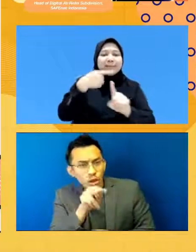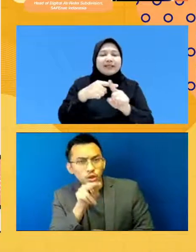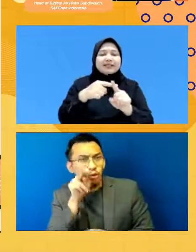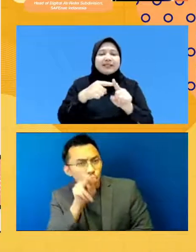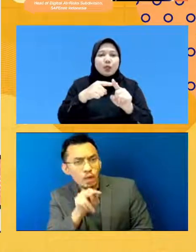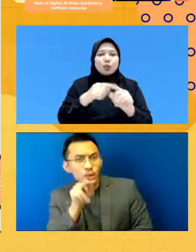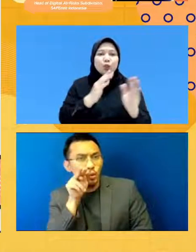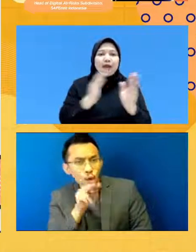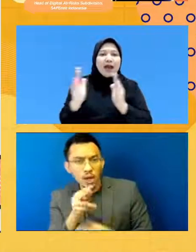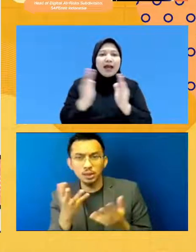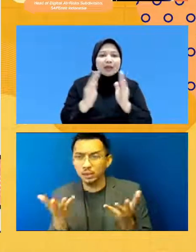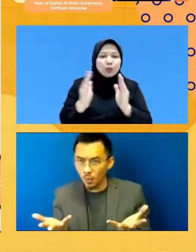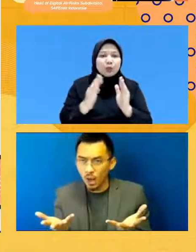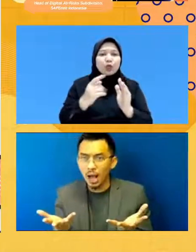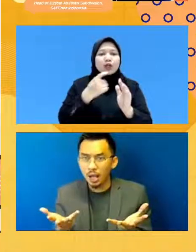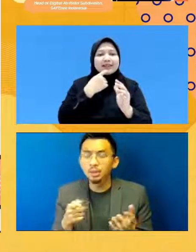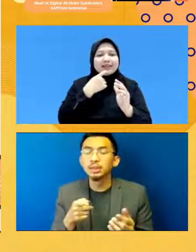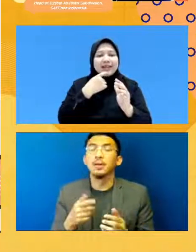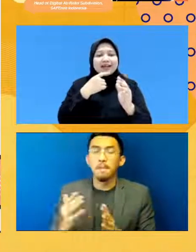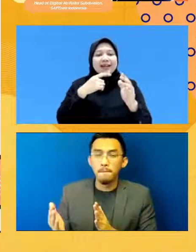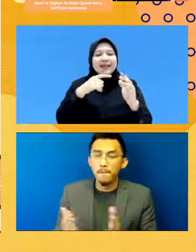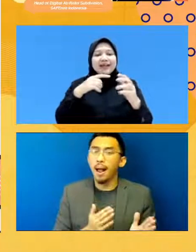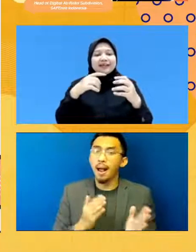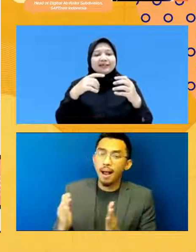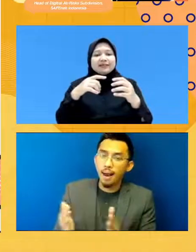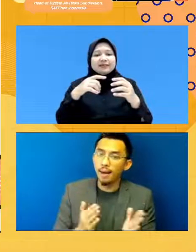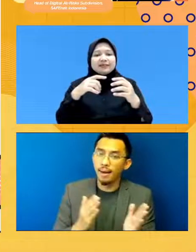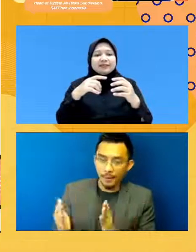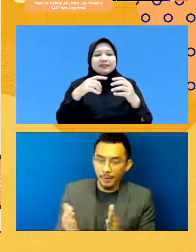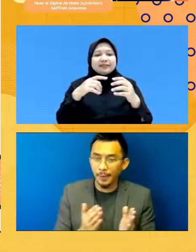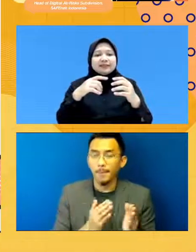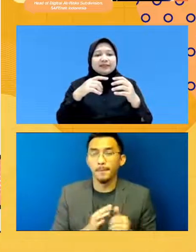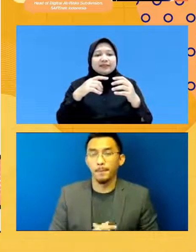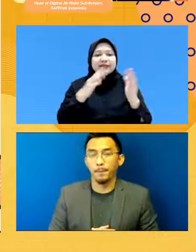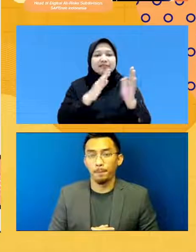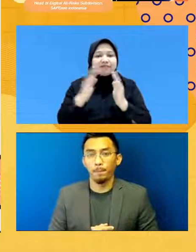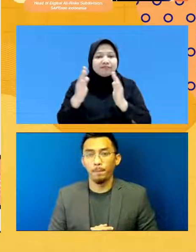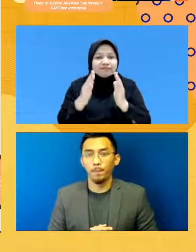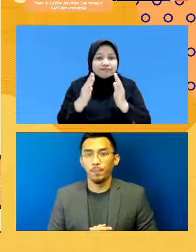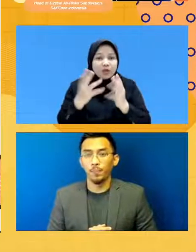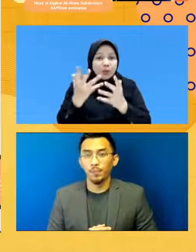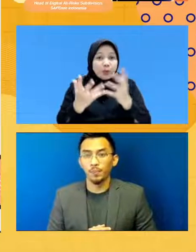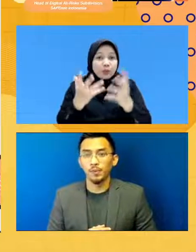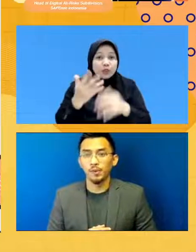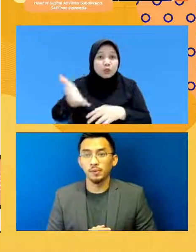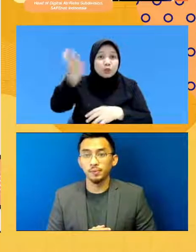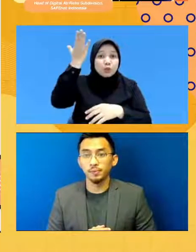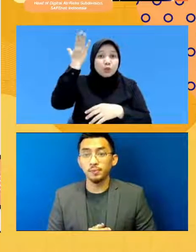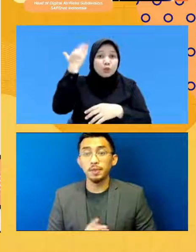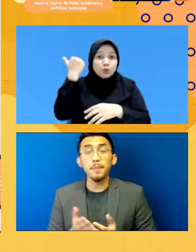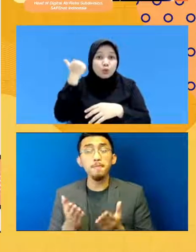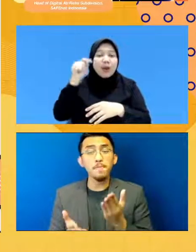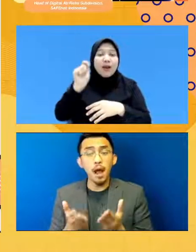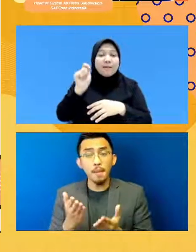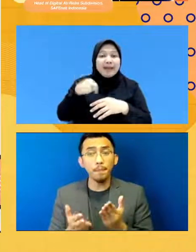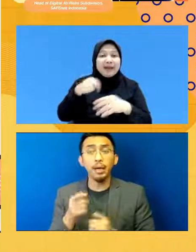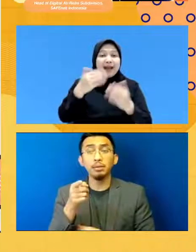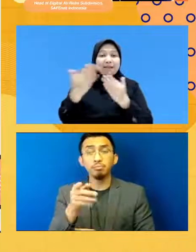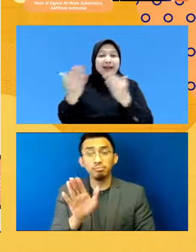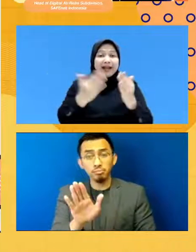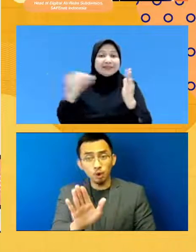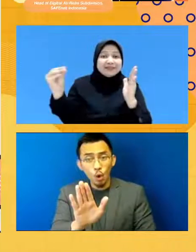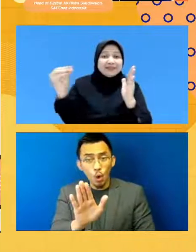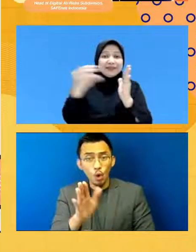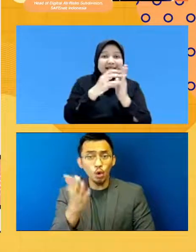you often use, but the one that you have already installed in the past and now you are not using it anymore. And then activate